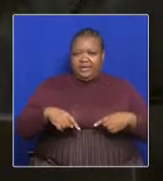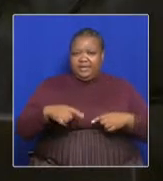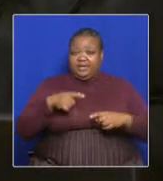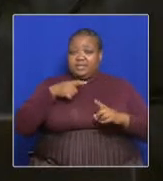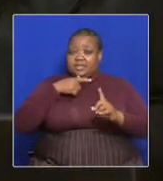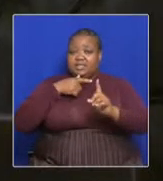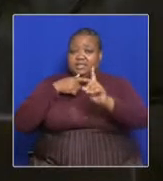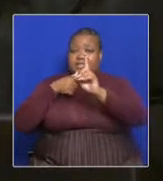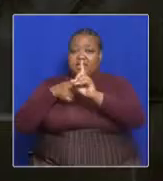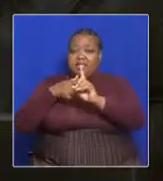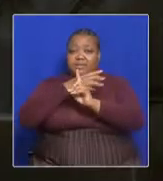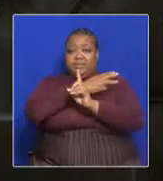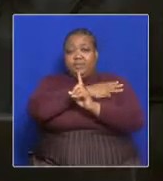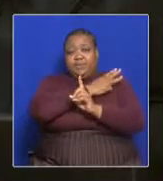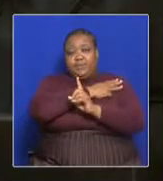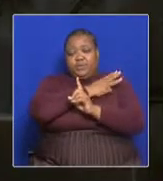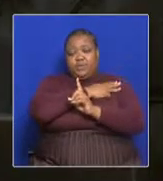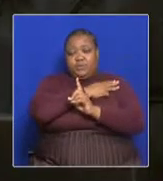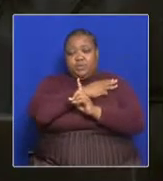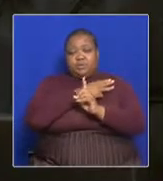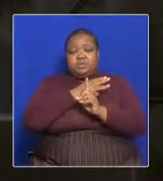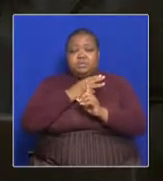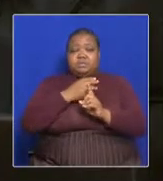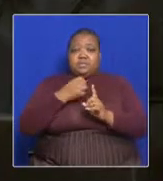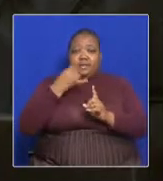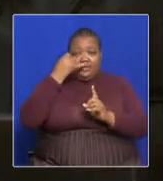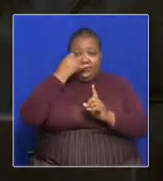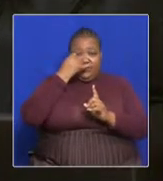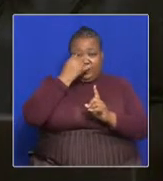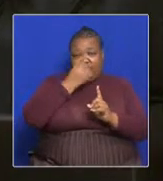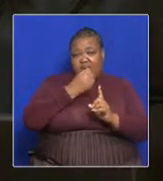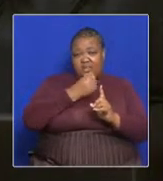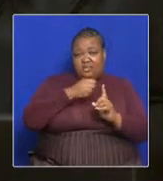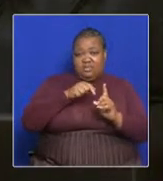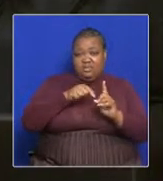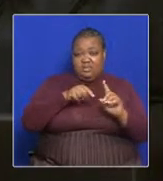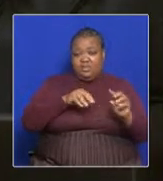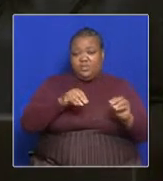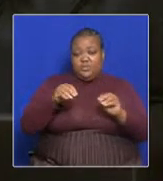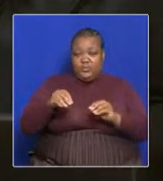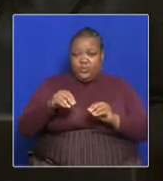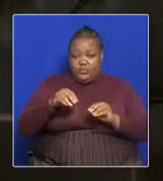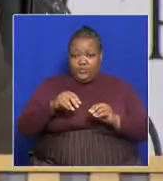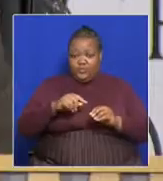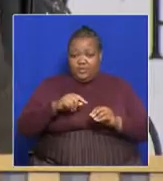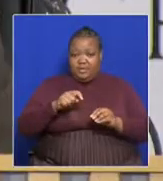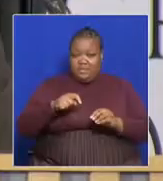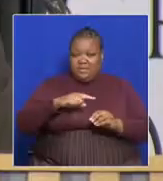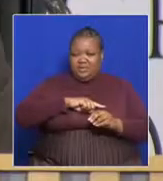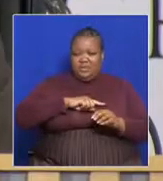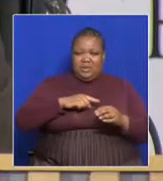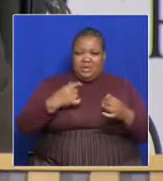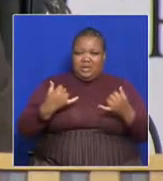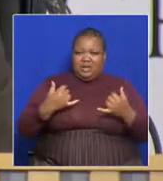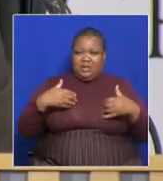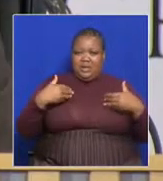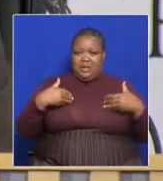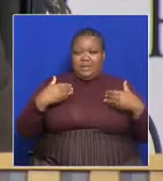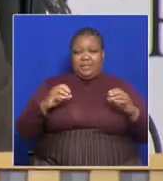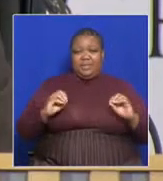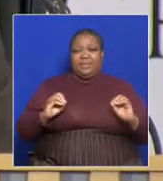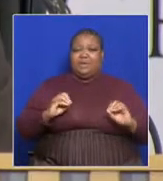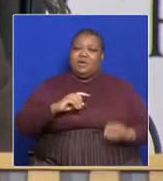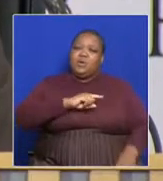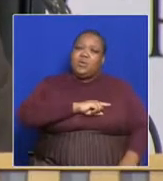want my exhibits to move because I'm not happy here. And the question would be, is the why?